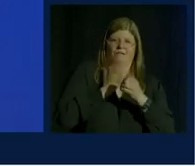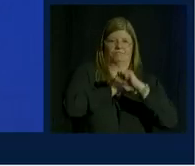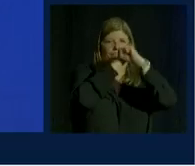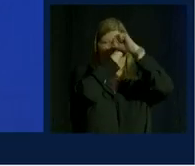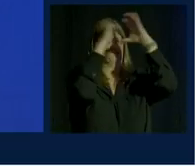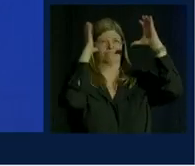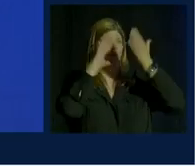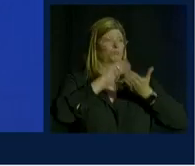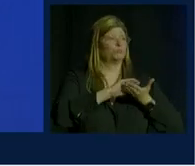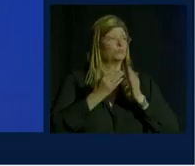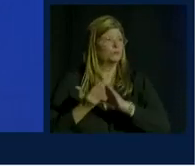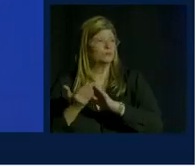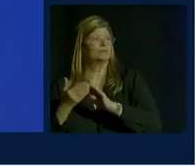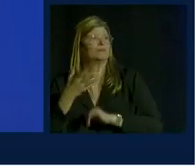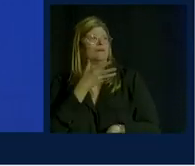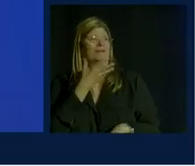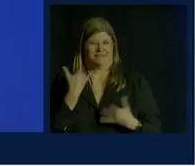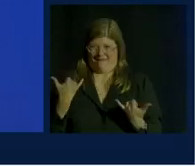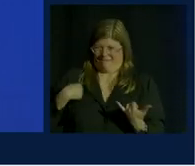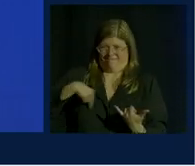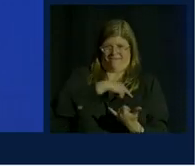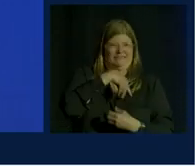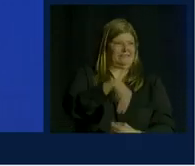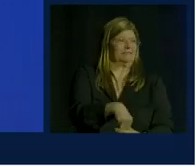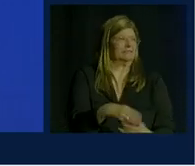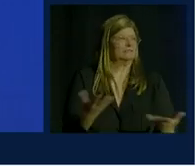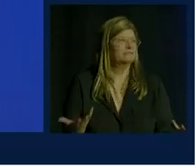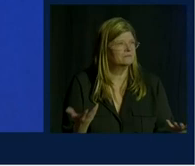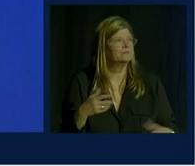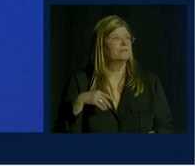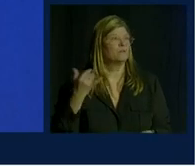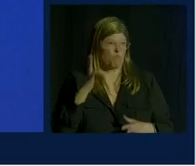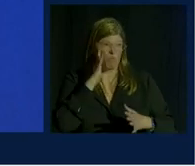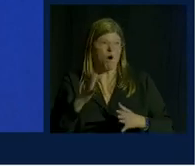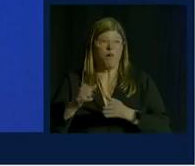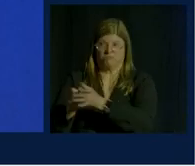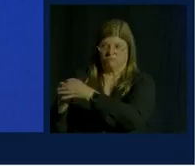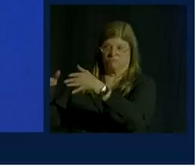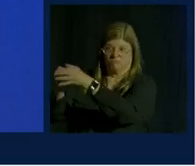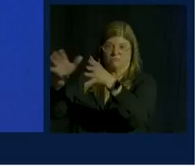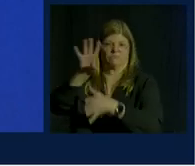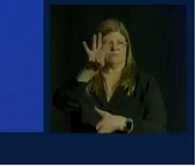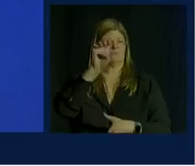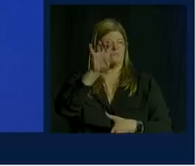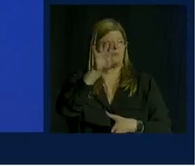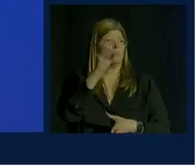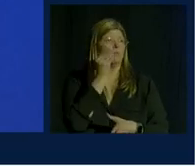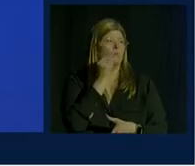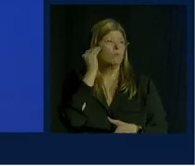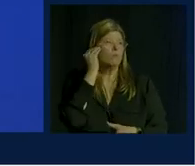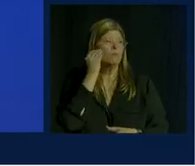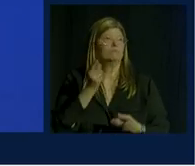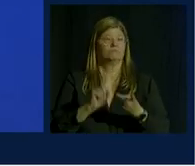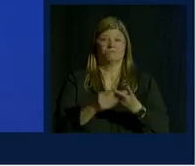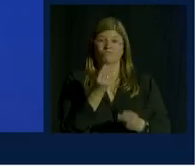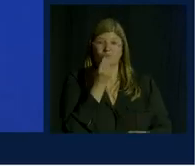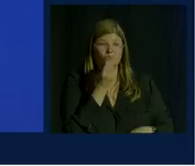Skyland is a development that matches the vision of its community. There will be upwards